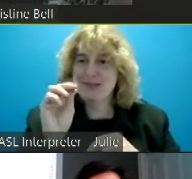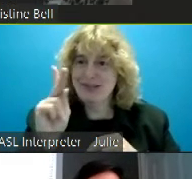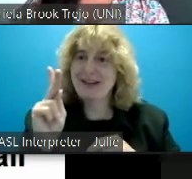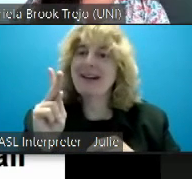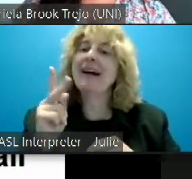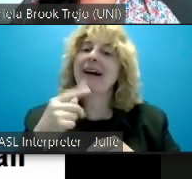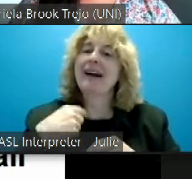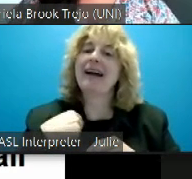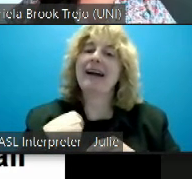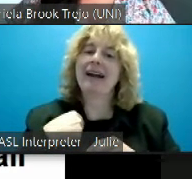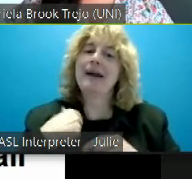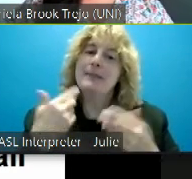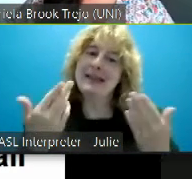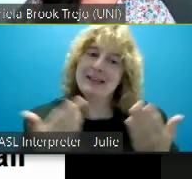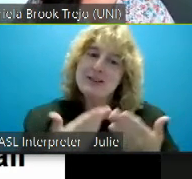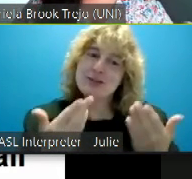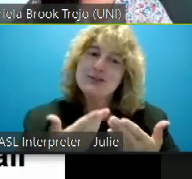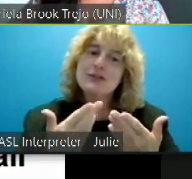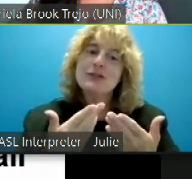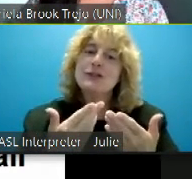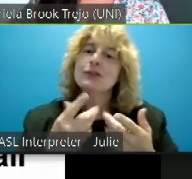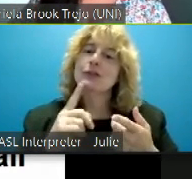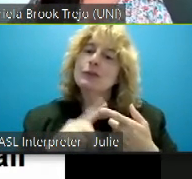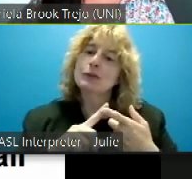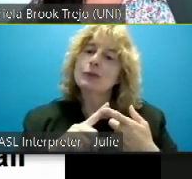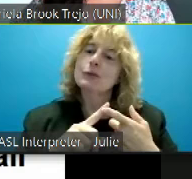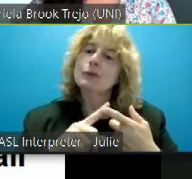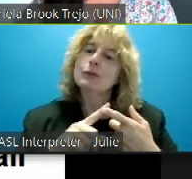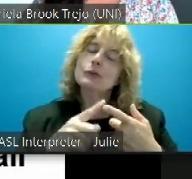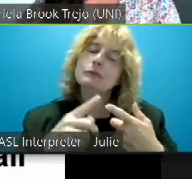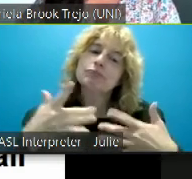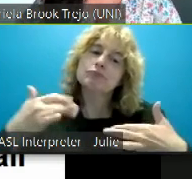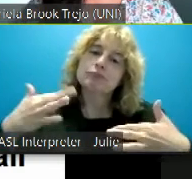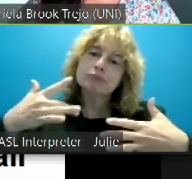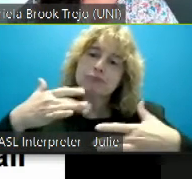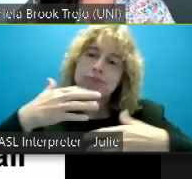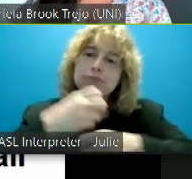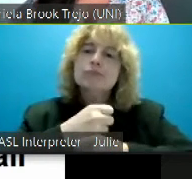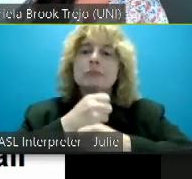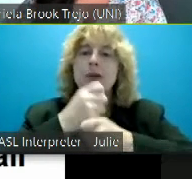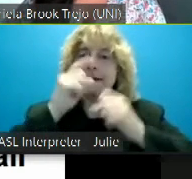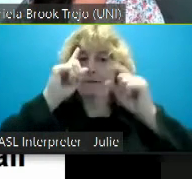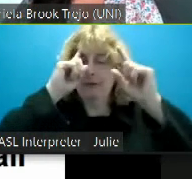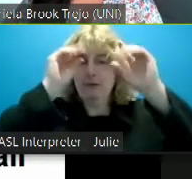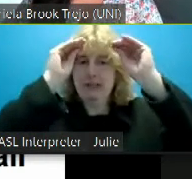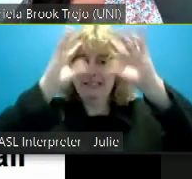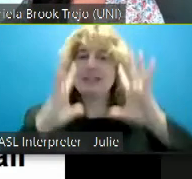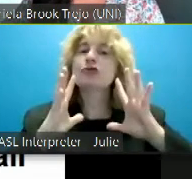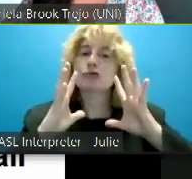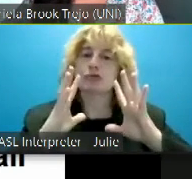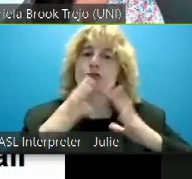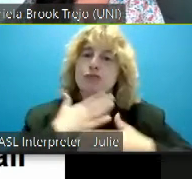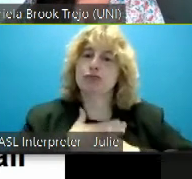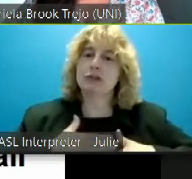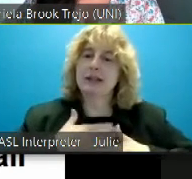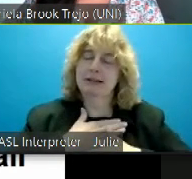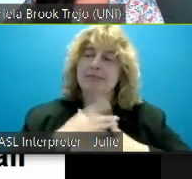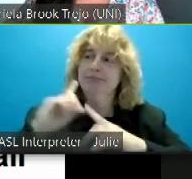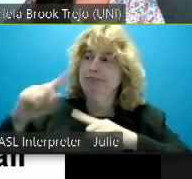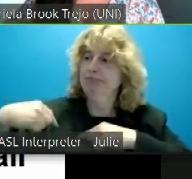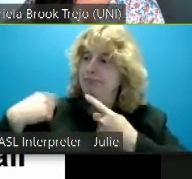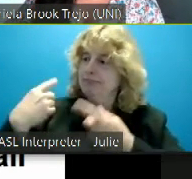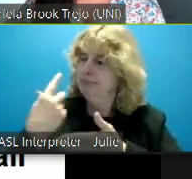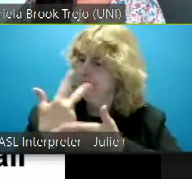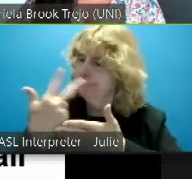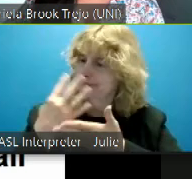UNI and I'm here to wrap up the teacher appreciation. For the last couple of weeks, we've been honoring teachers